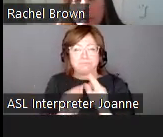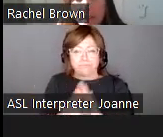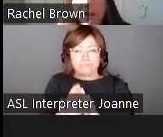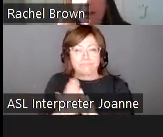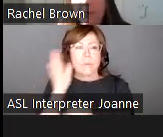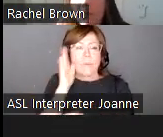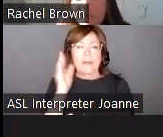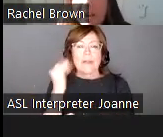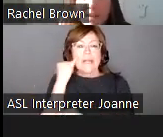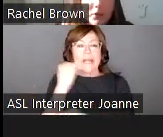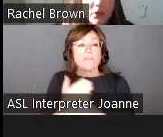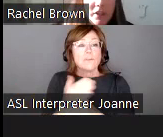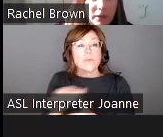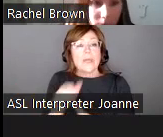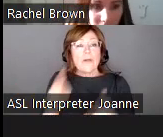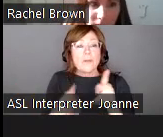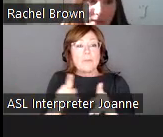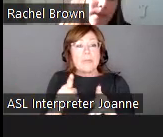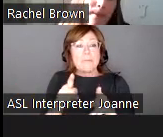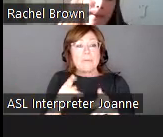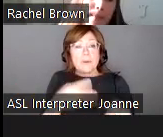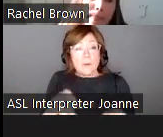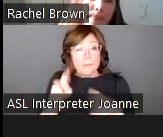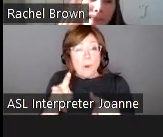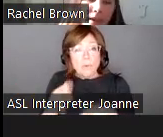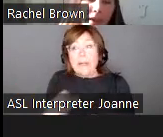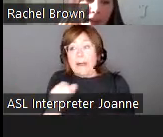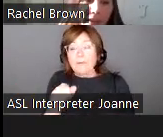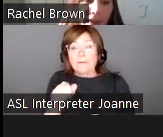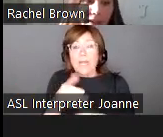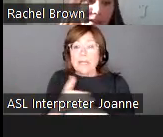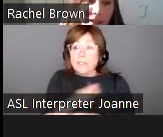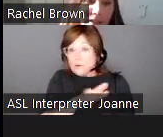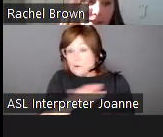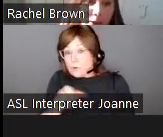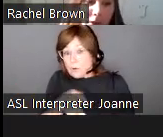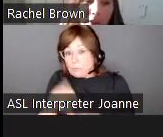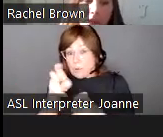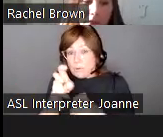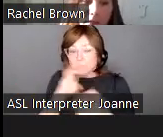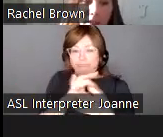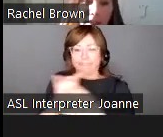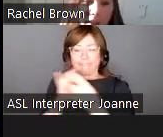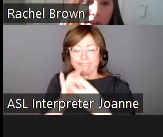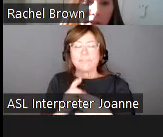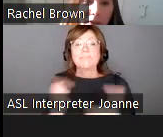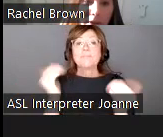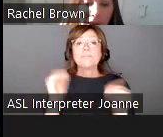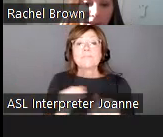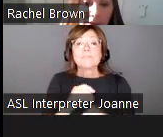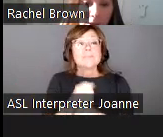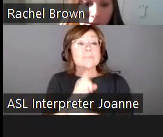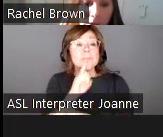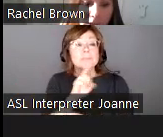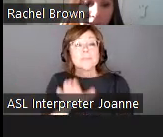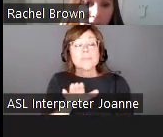people's posts and they start sharing yours. And the next thing is you want to ensure that your